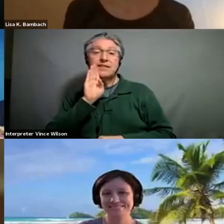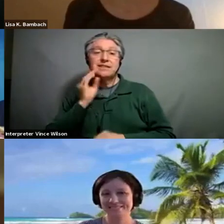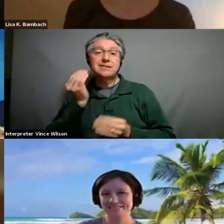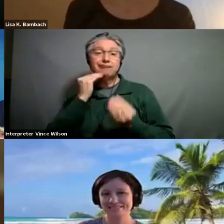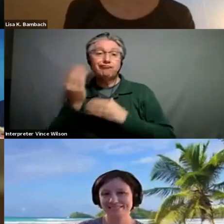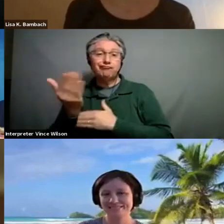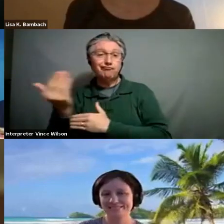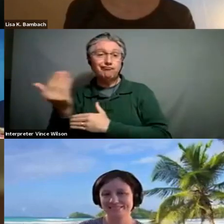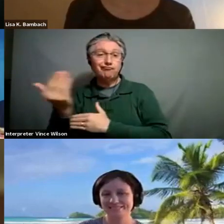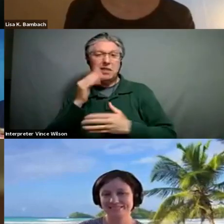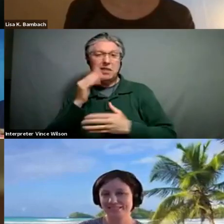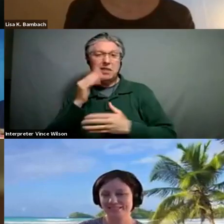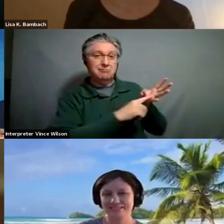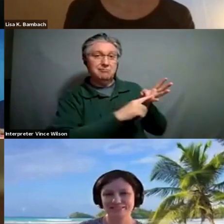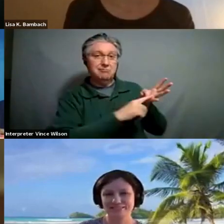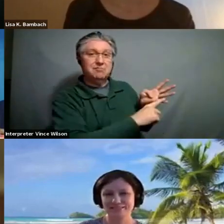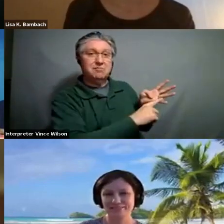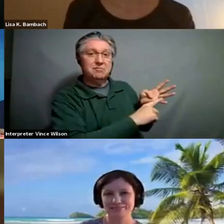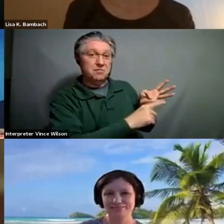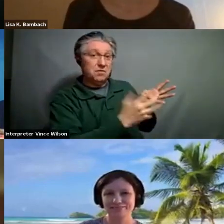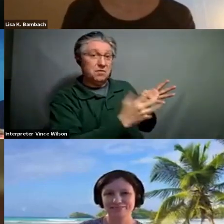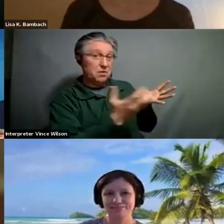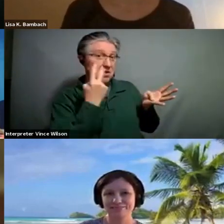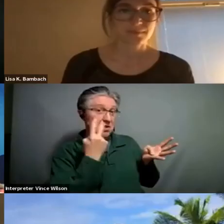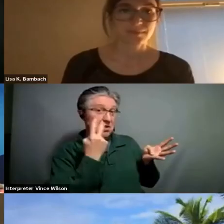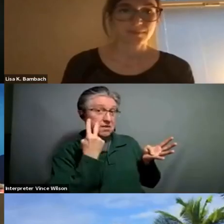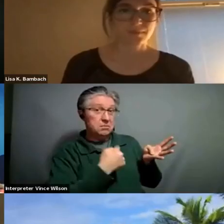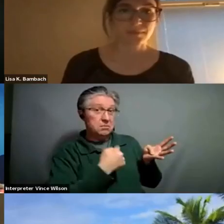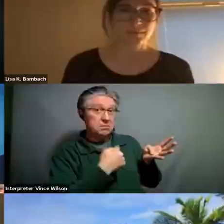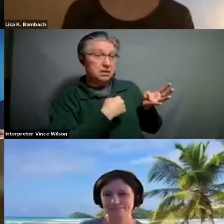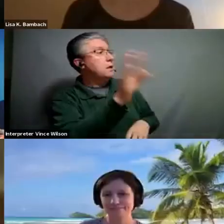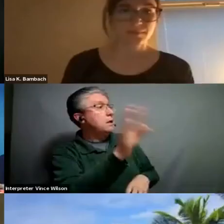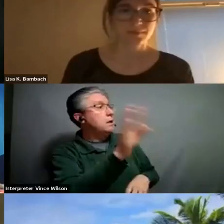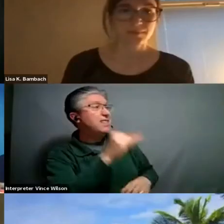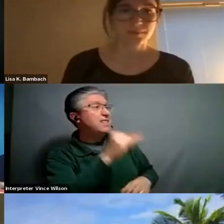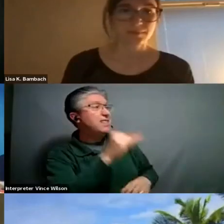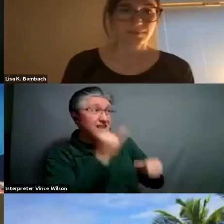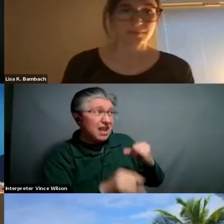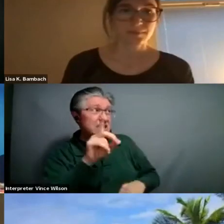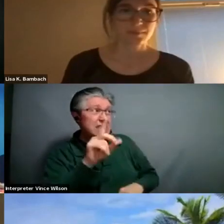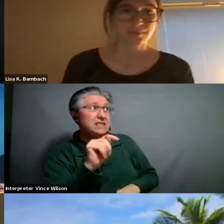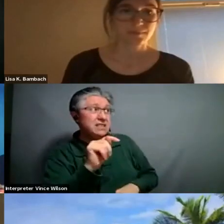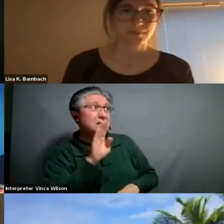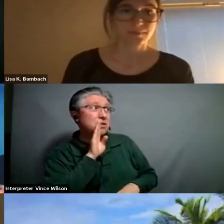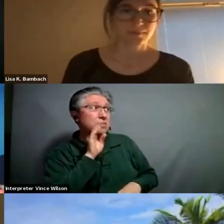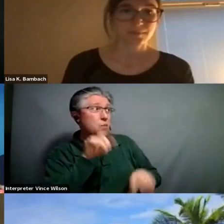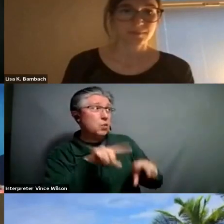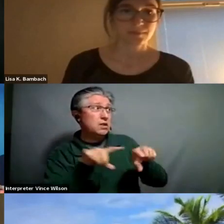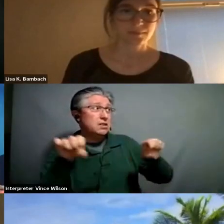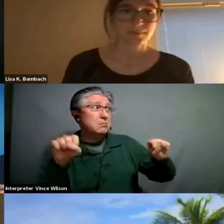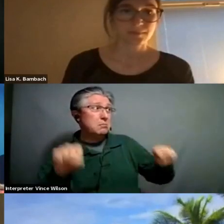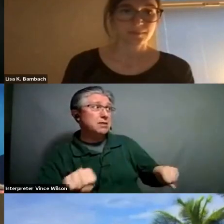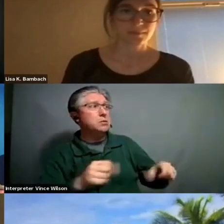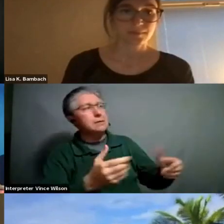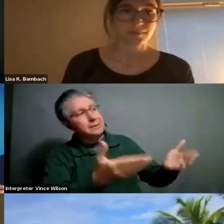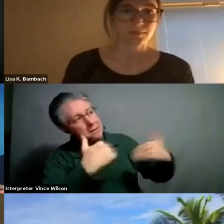At the end of this month. And that's our last DT breakfast for the semester. So please come out and